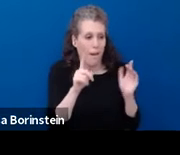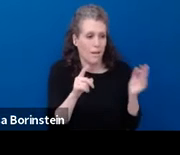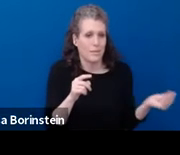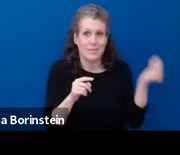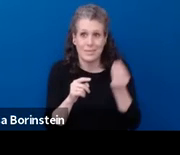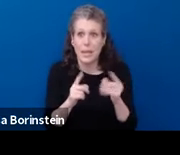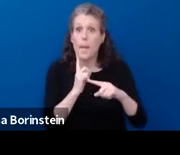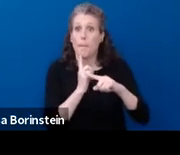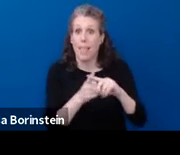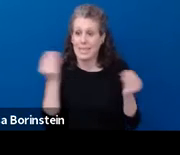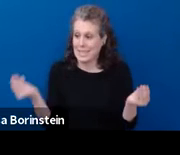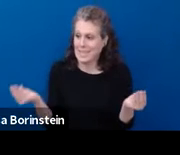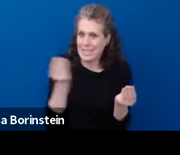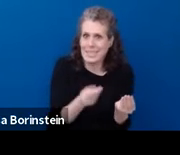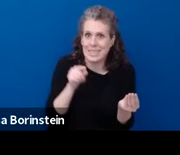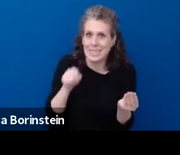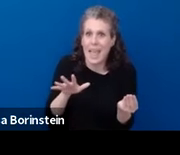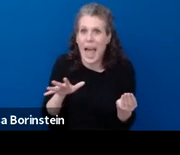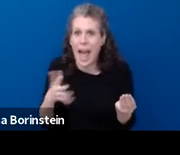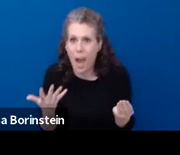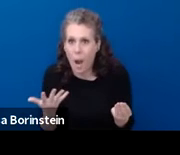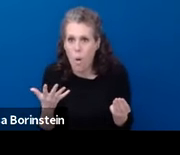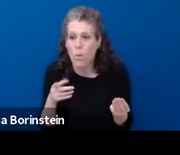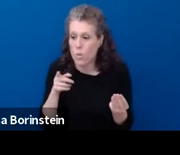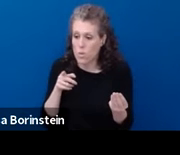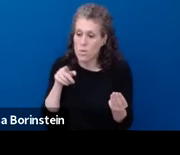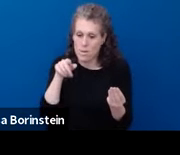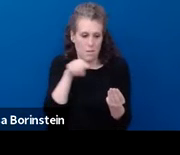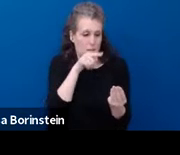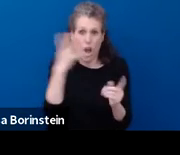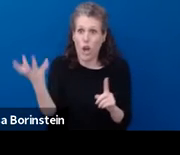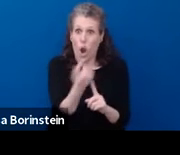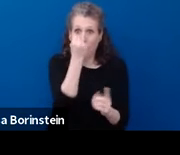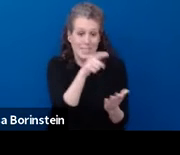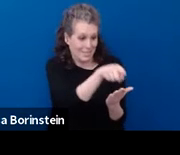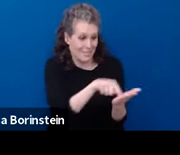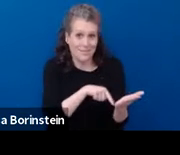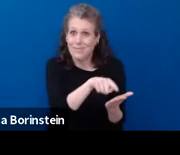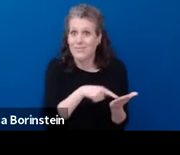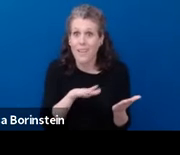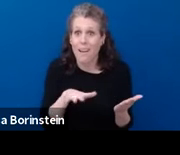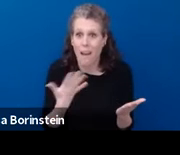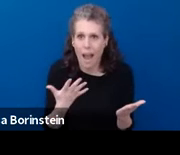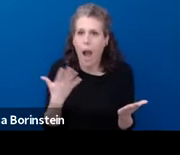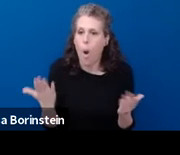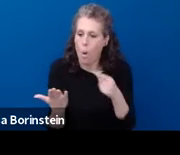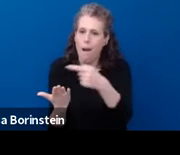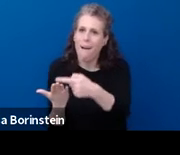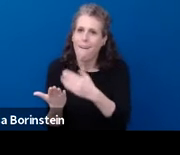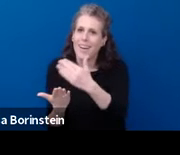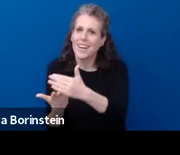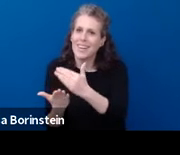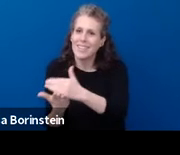like this is helping you to do this thing you already want to do. You want to do the user testing, you want